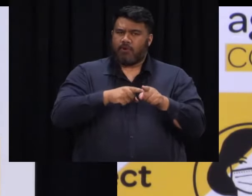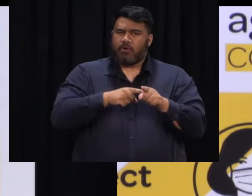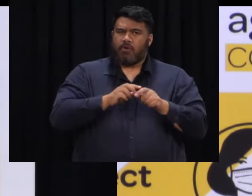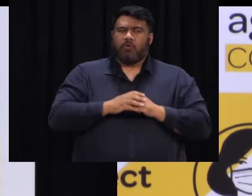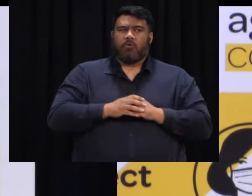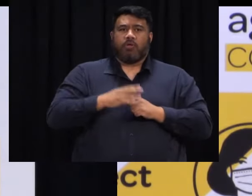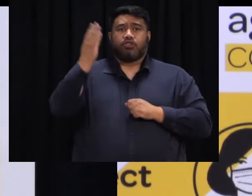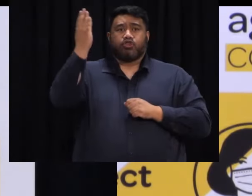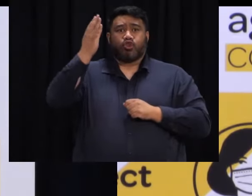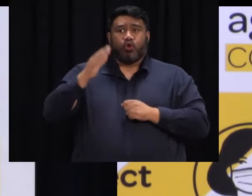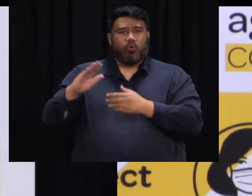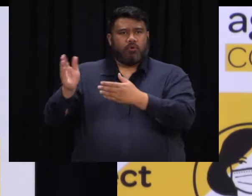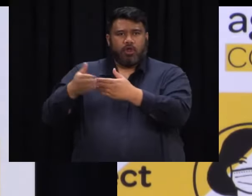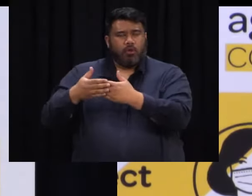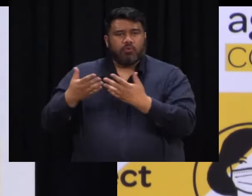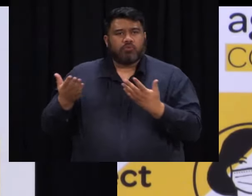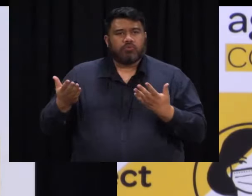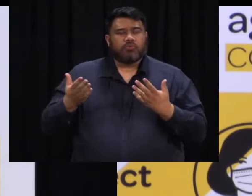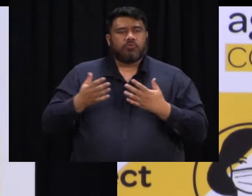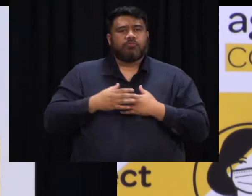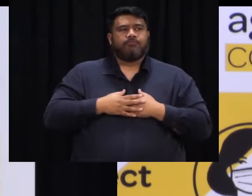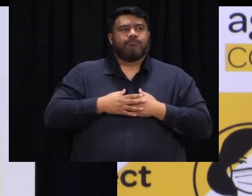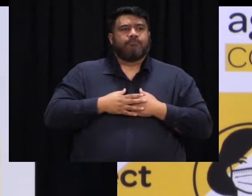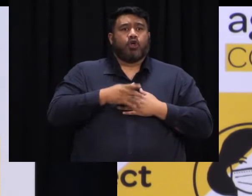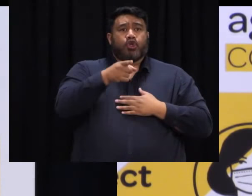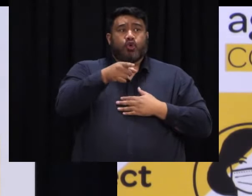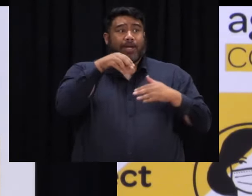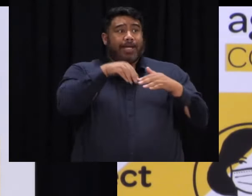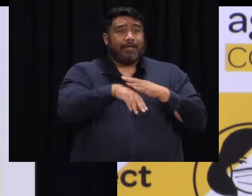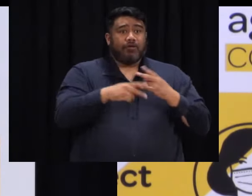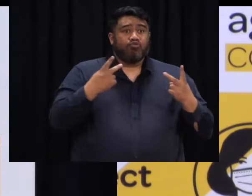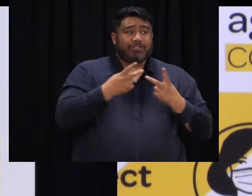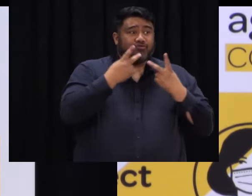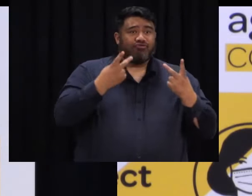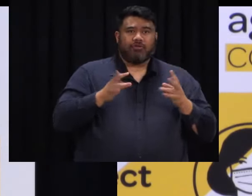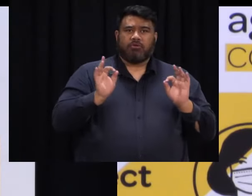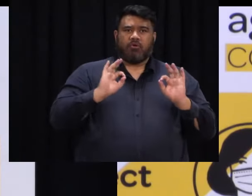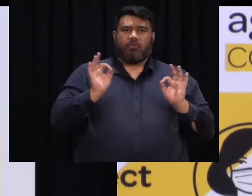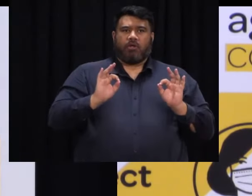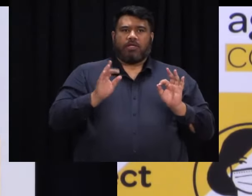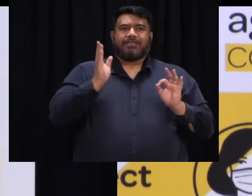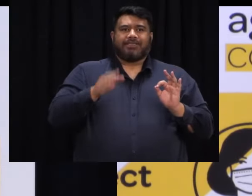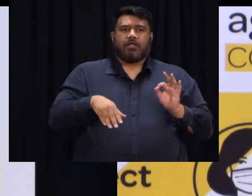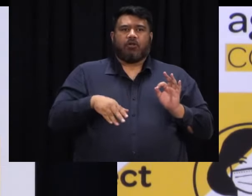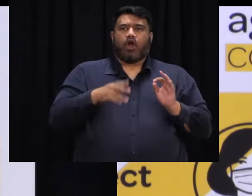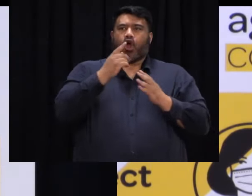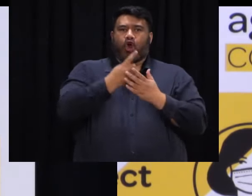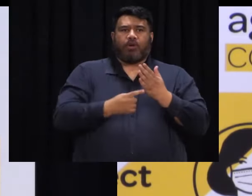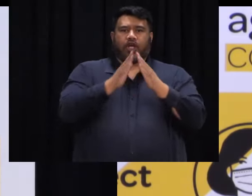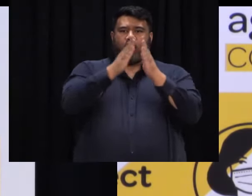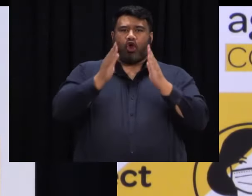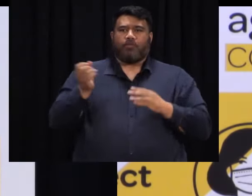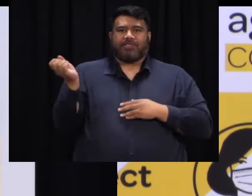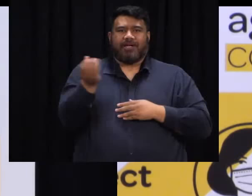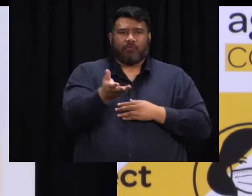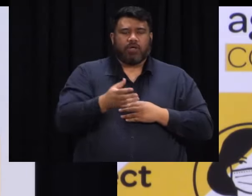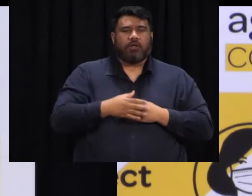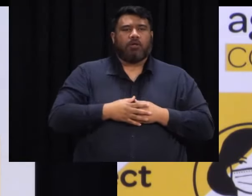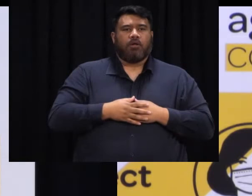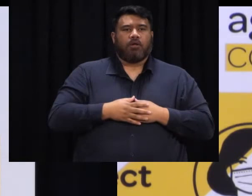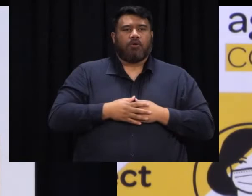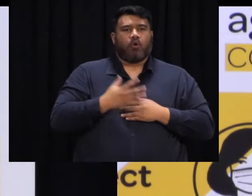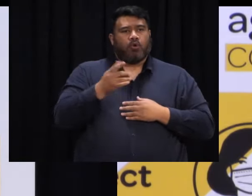Schools don't open. You can't go into eateries. It's all contactless deliveries. That remains critical, and we asked